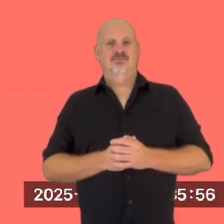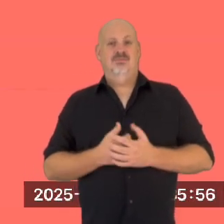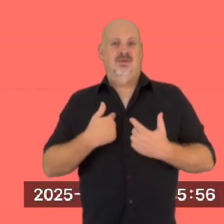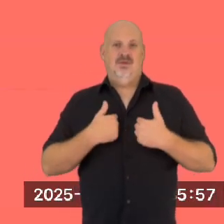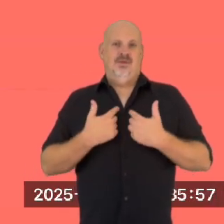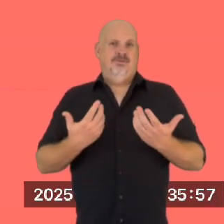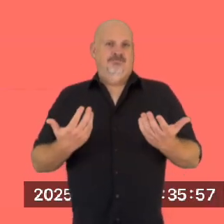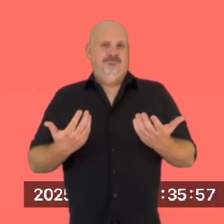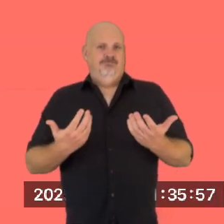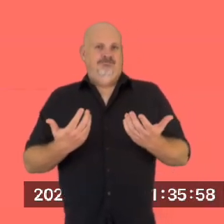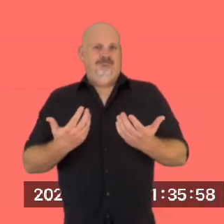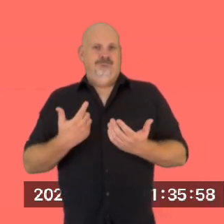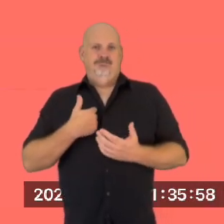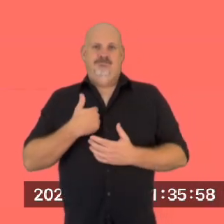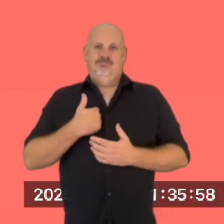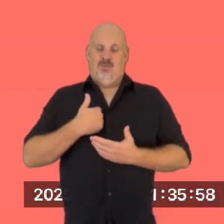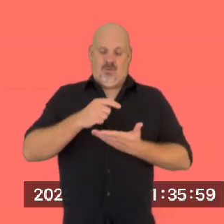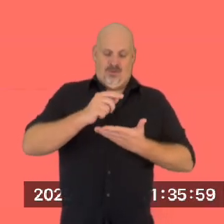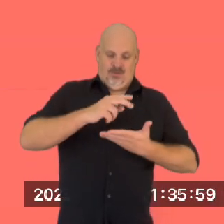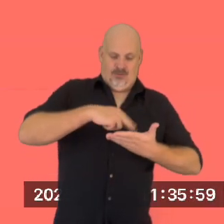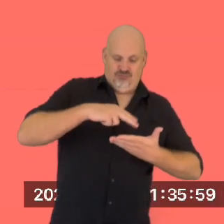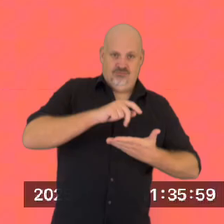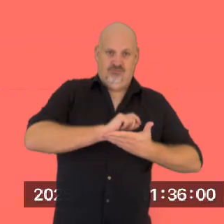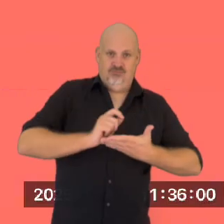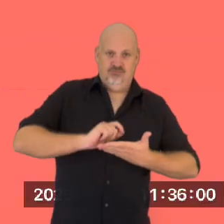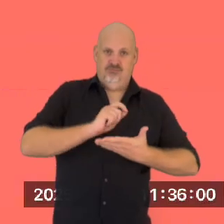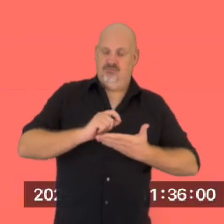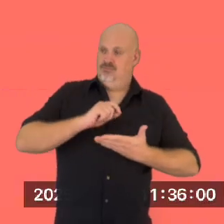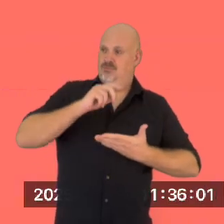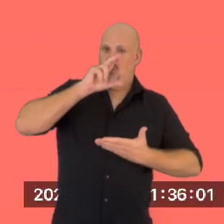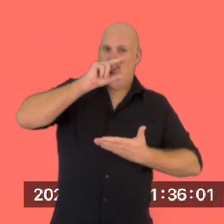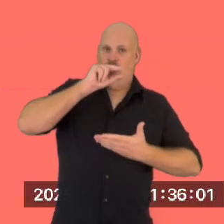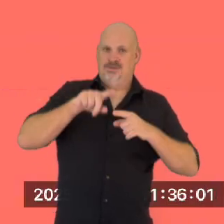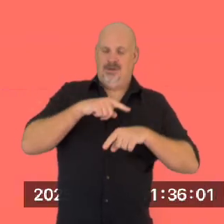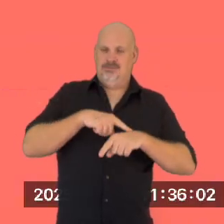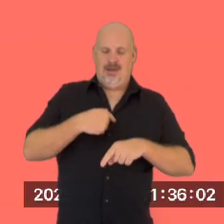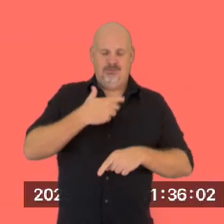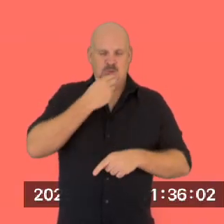A bit of concentration. I'm not used to talking and drawing and